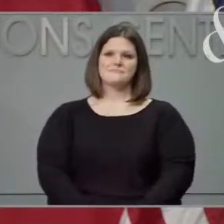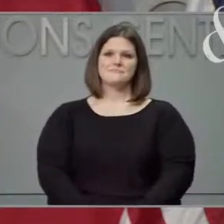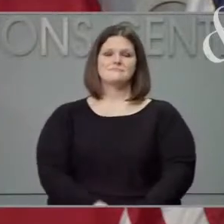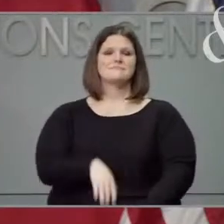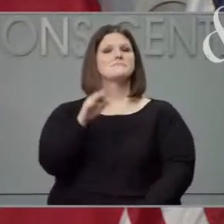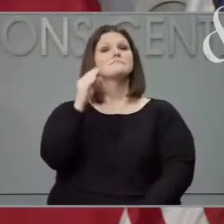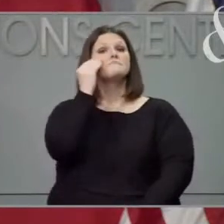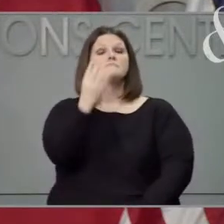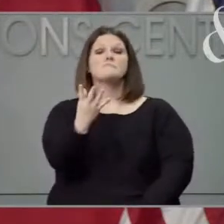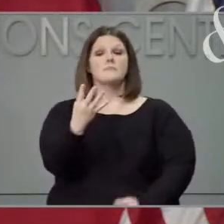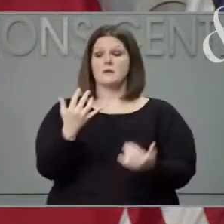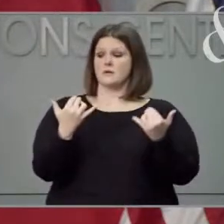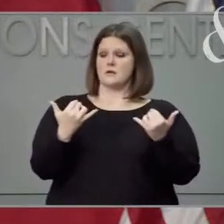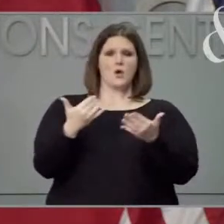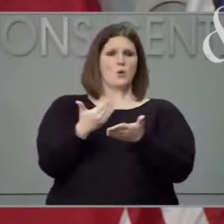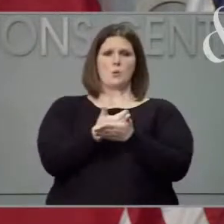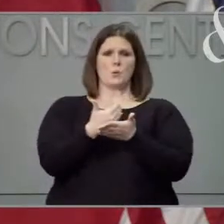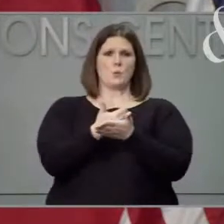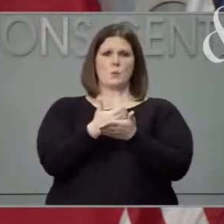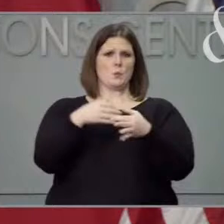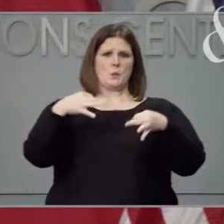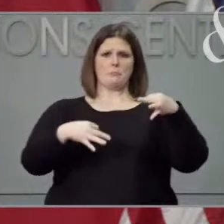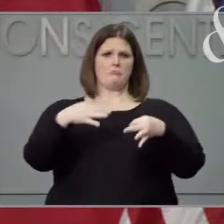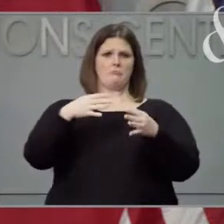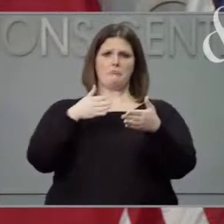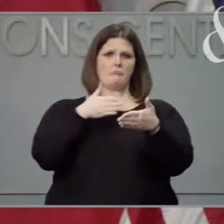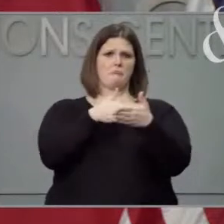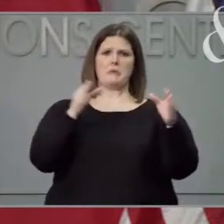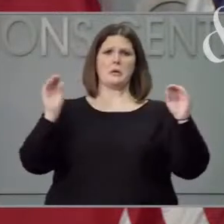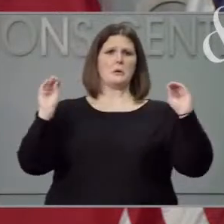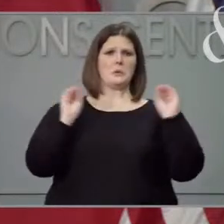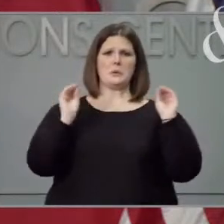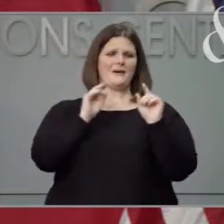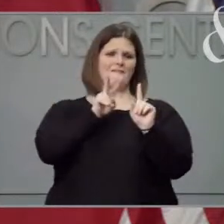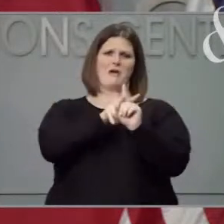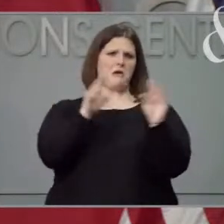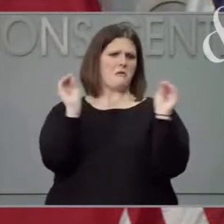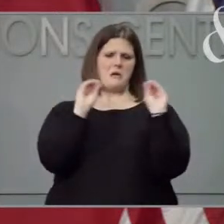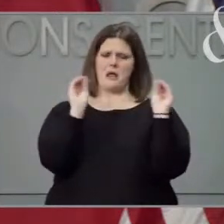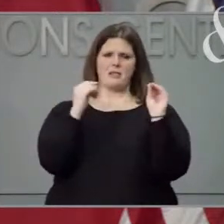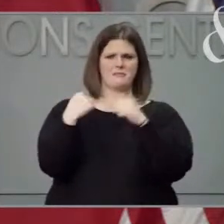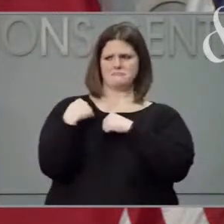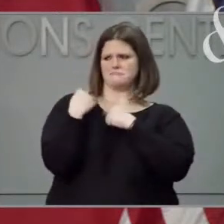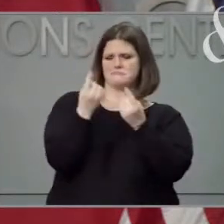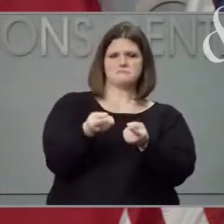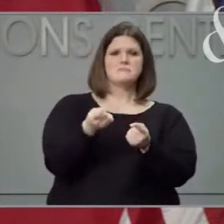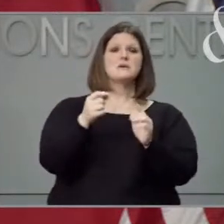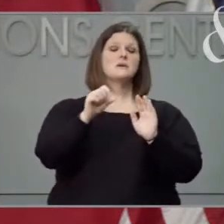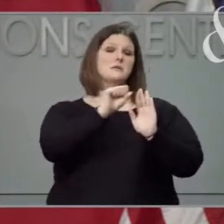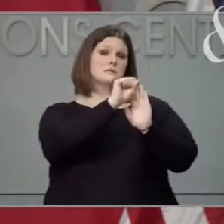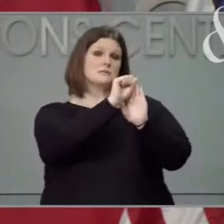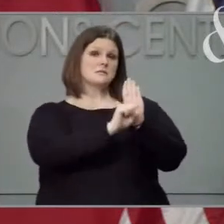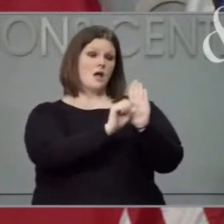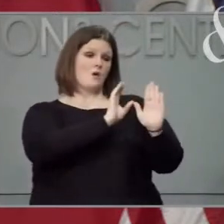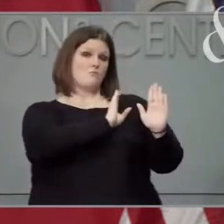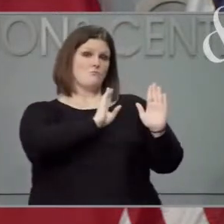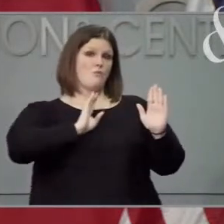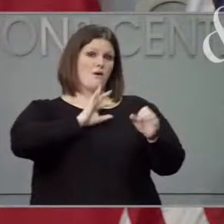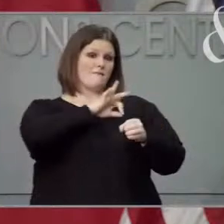We haven't had any new litigation filed in the last few days. The State Board of Elections does have